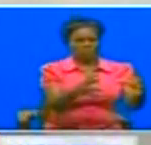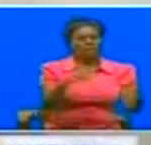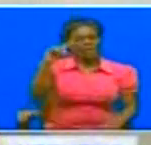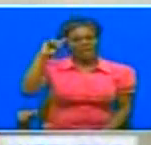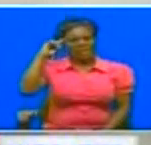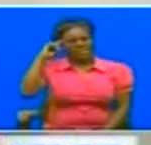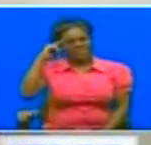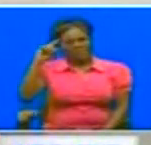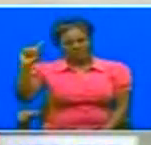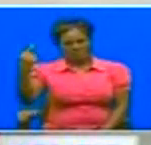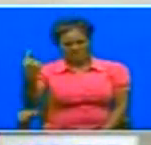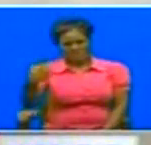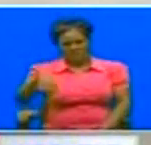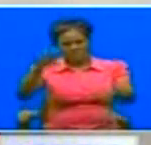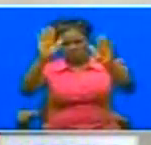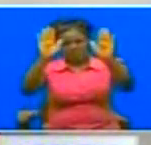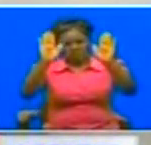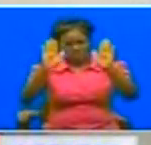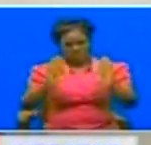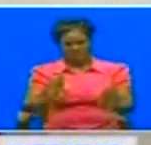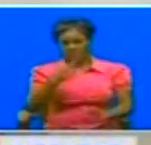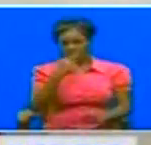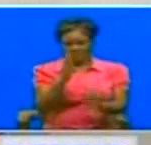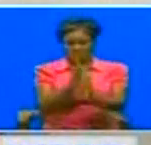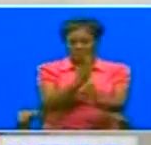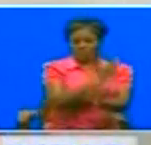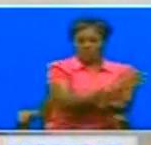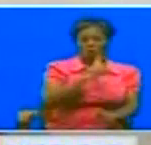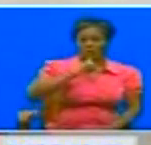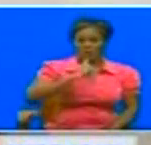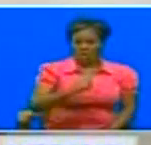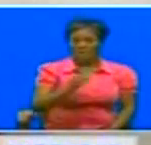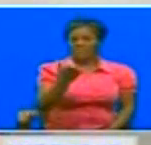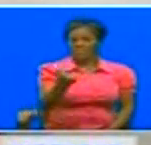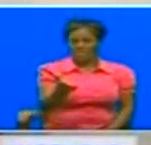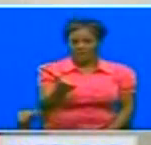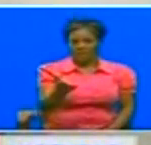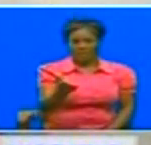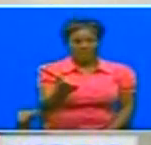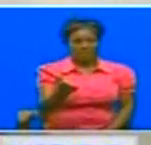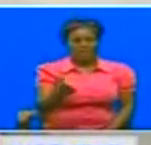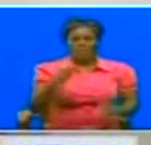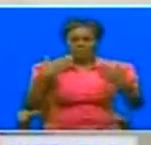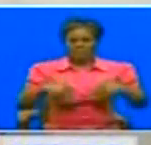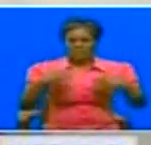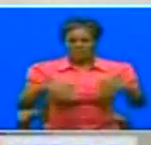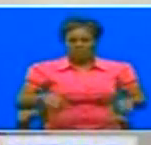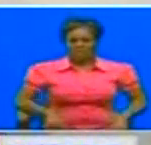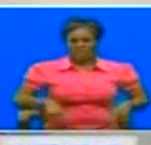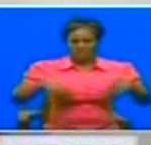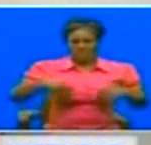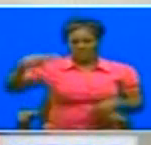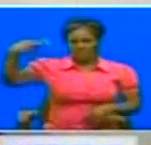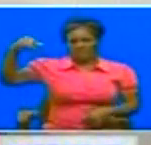think first and foremost, I would like to say that before this directive was actually given out, persons living with HIV and other